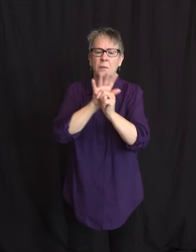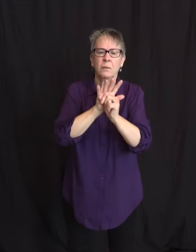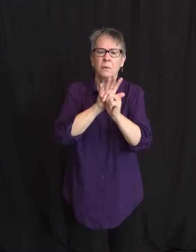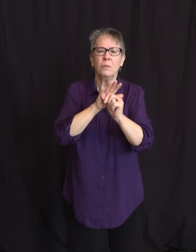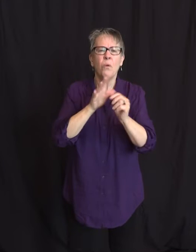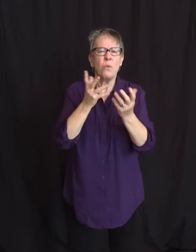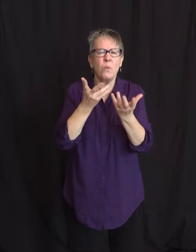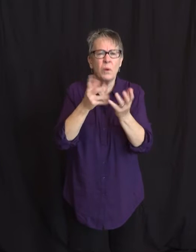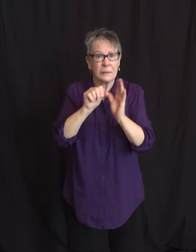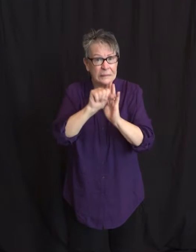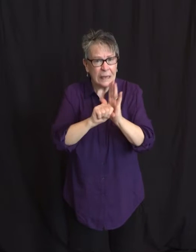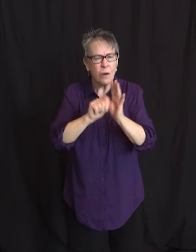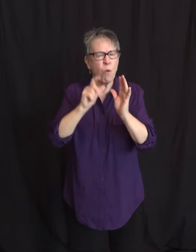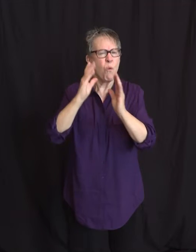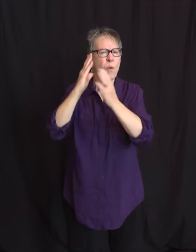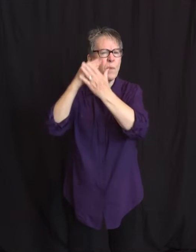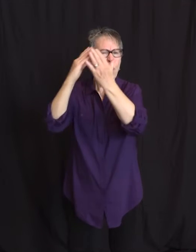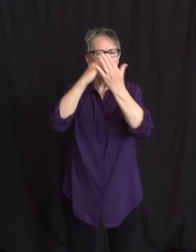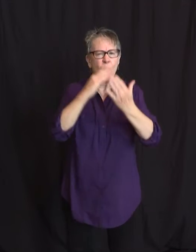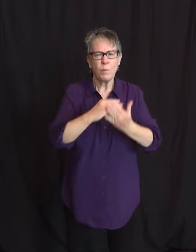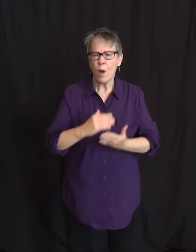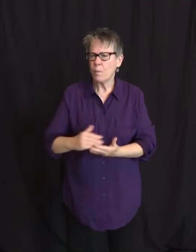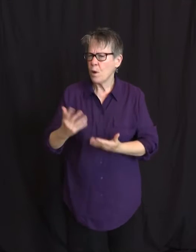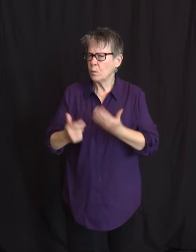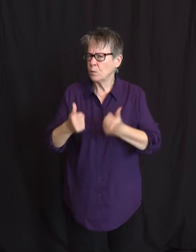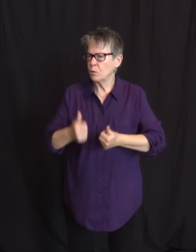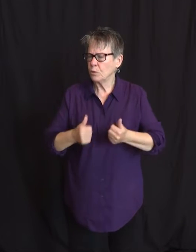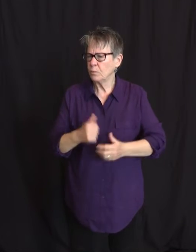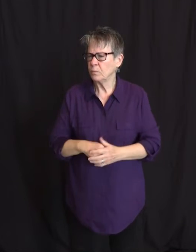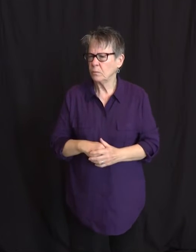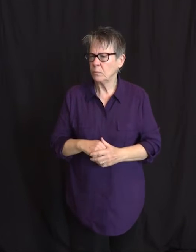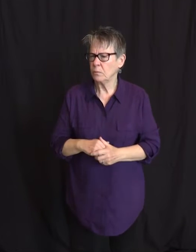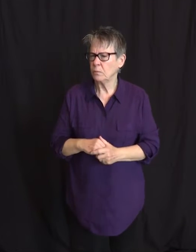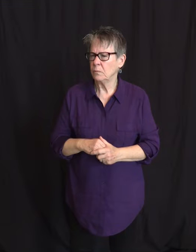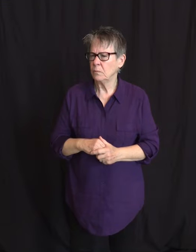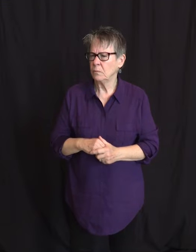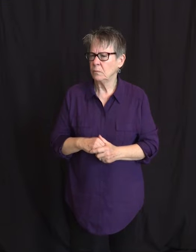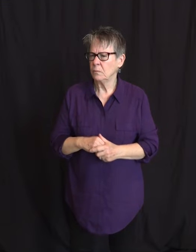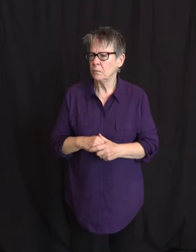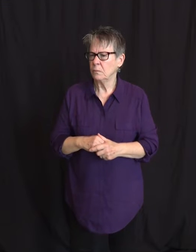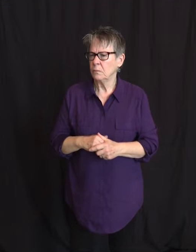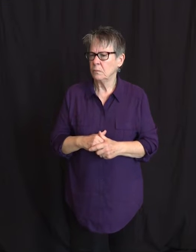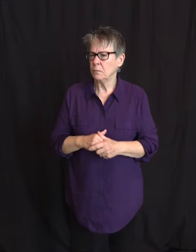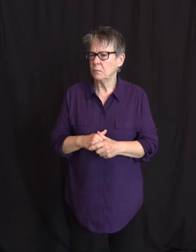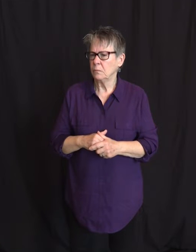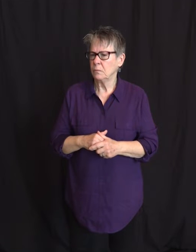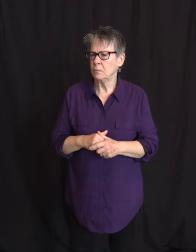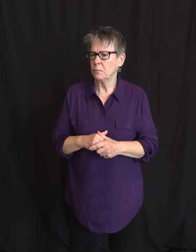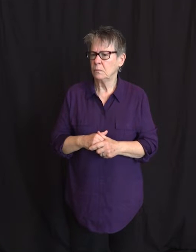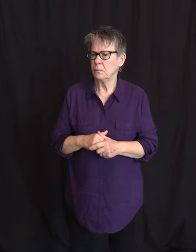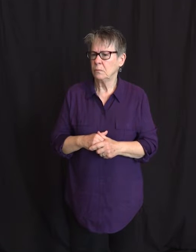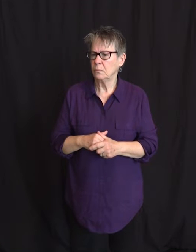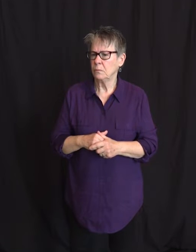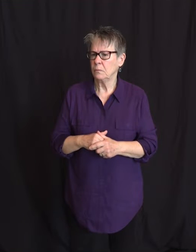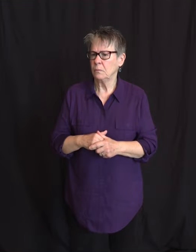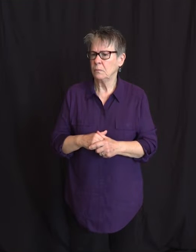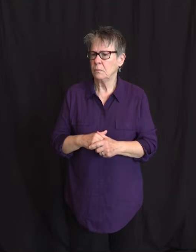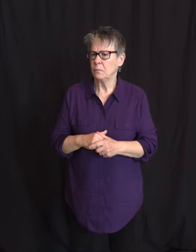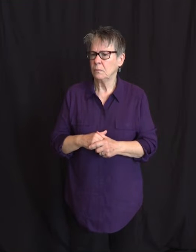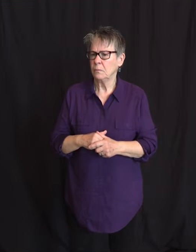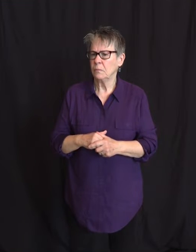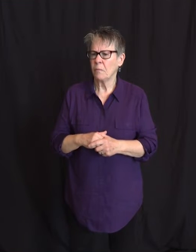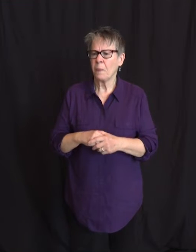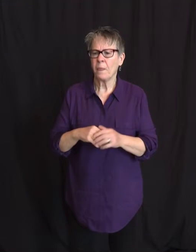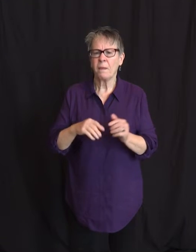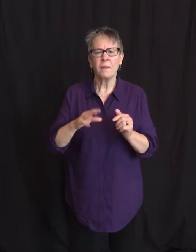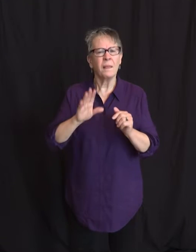various measures? And also, yesterday there was an outage in the unemployment site. Online applications were down. From what I understand, it is back up, but